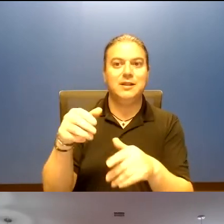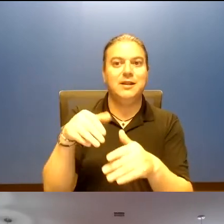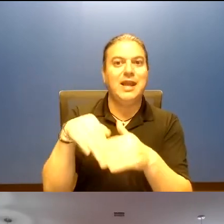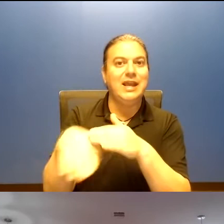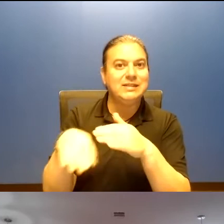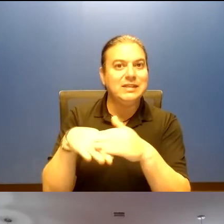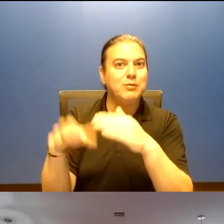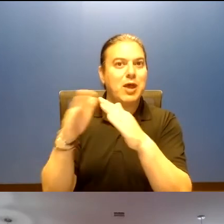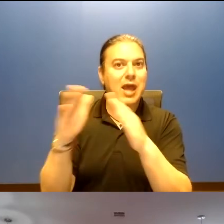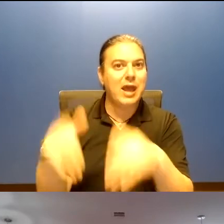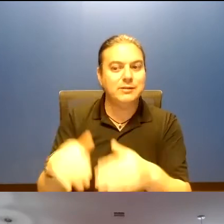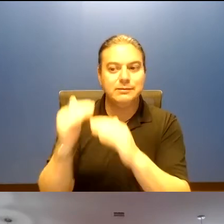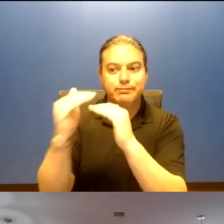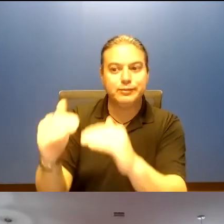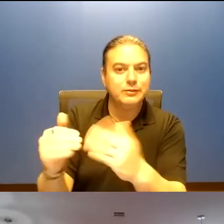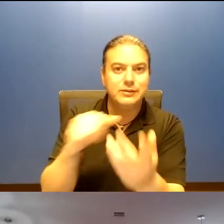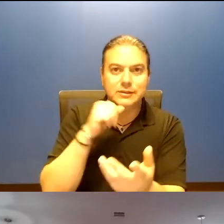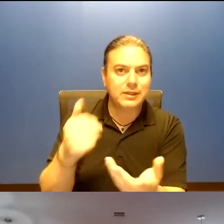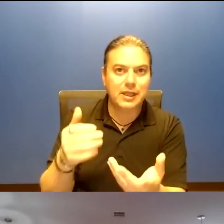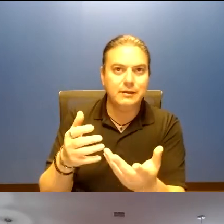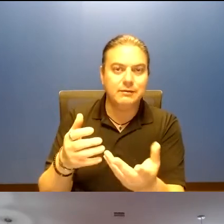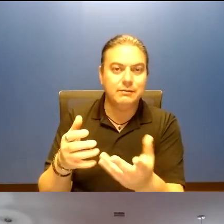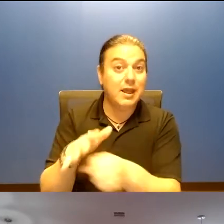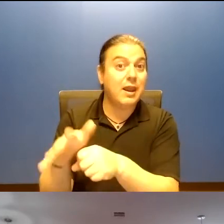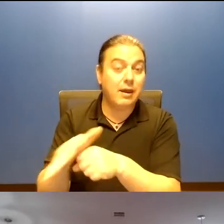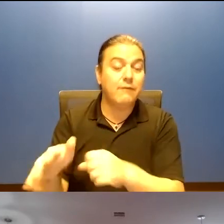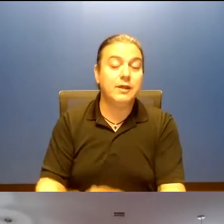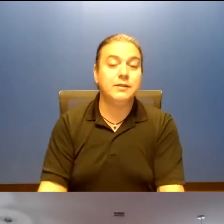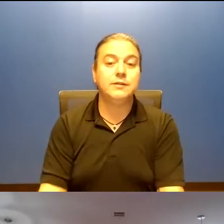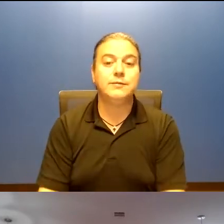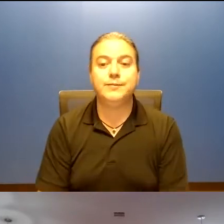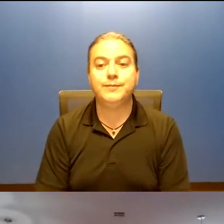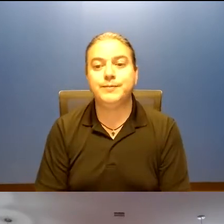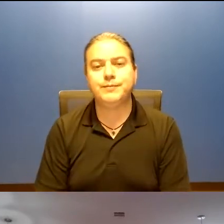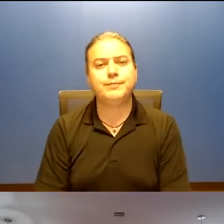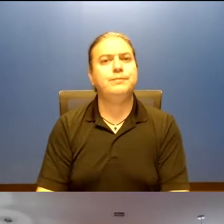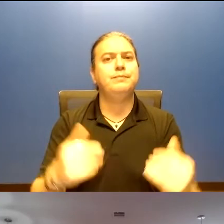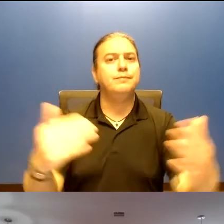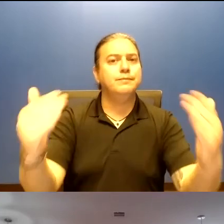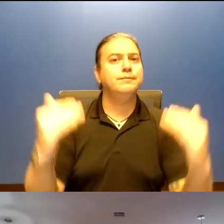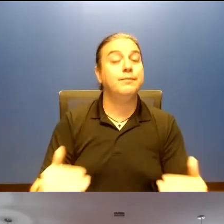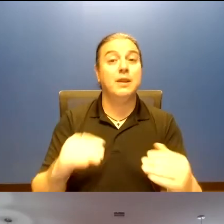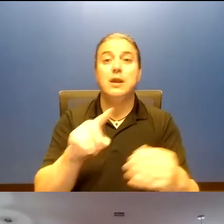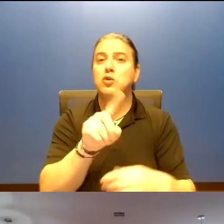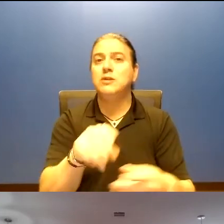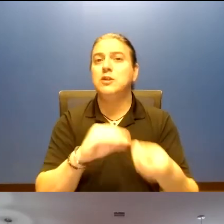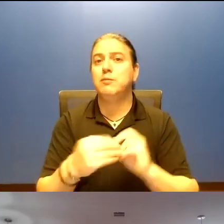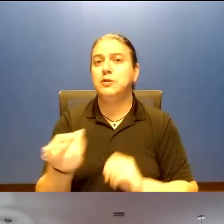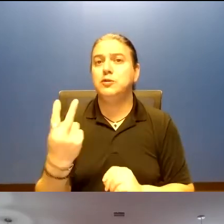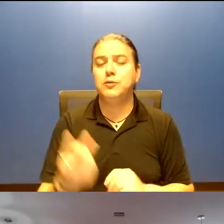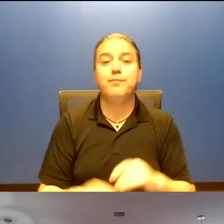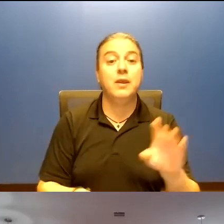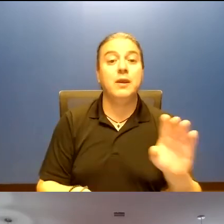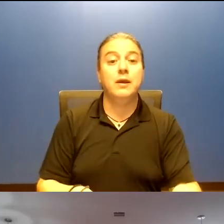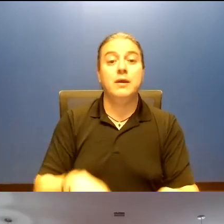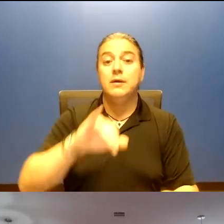of the accessible housing stock. All right, so I think we're going to go on to question number 2. So Jennifer, I think I'm going to start with